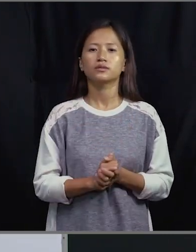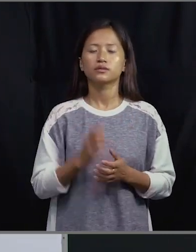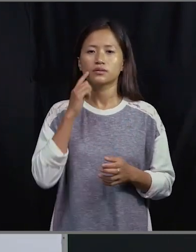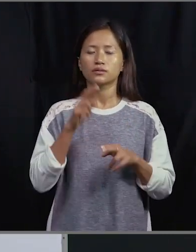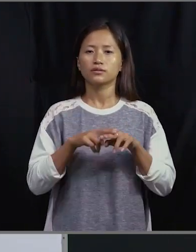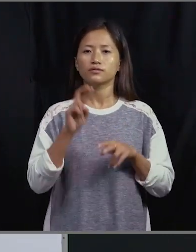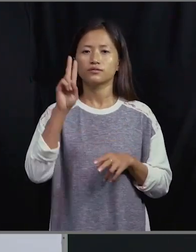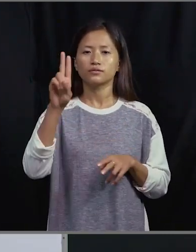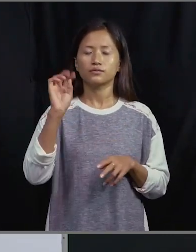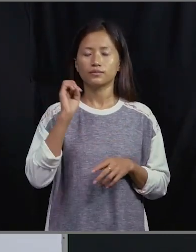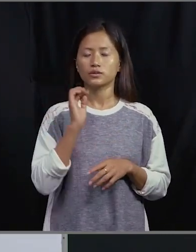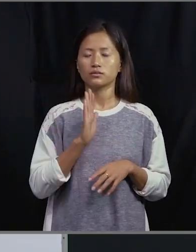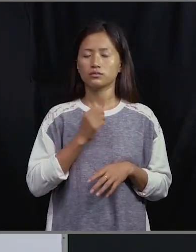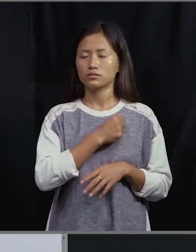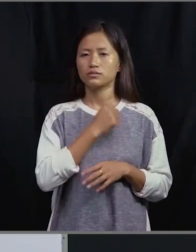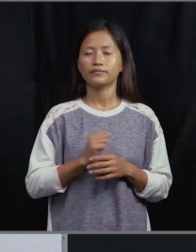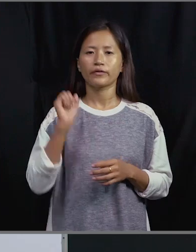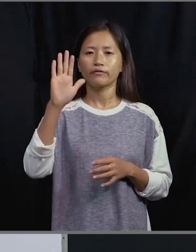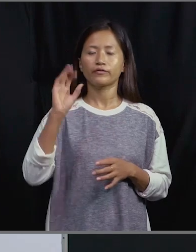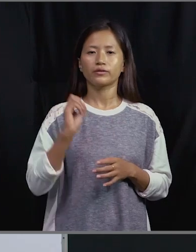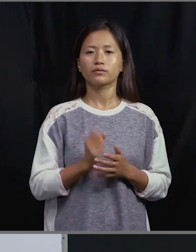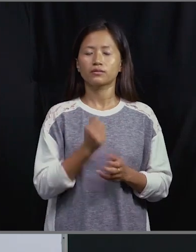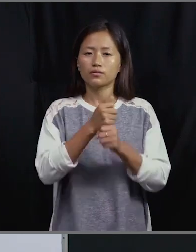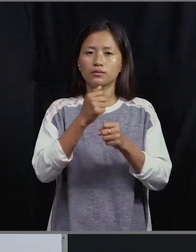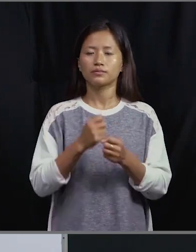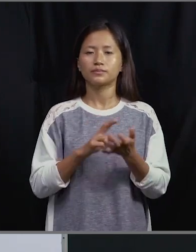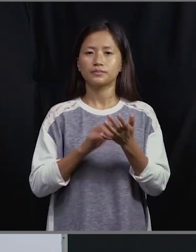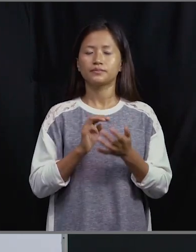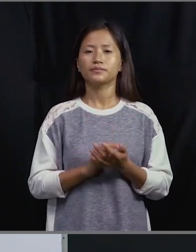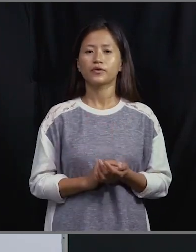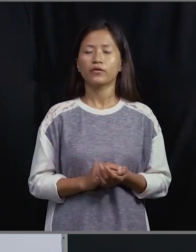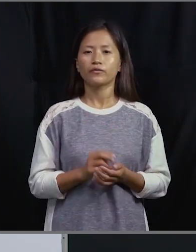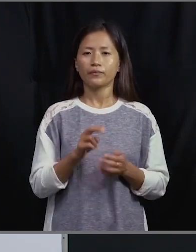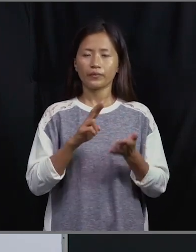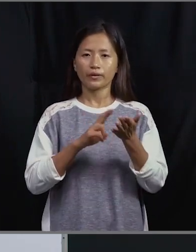If 50 grams of nitrogen